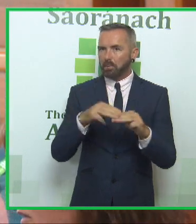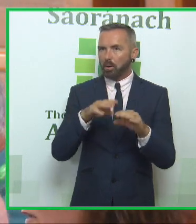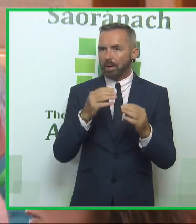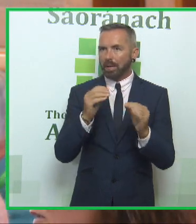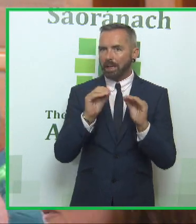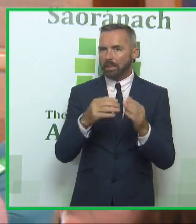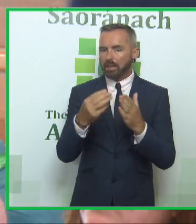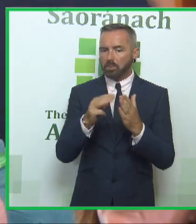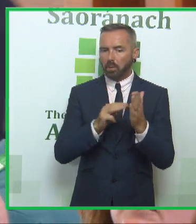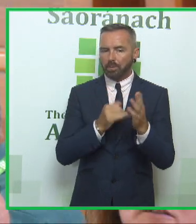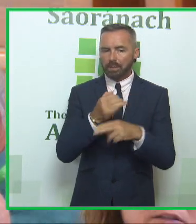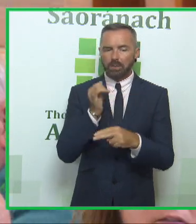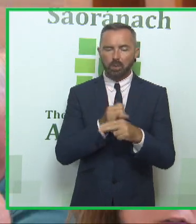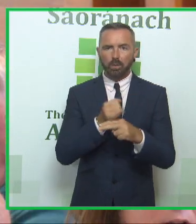schools.